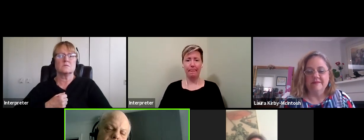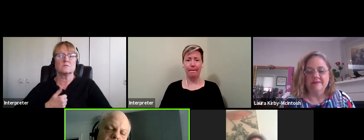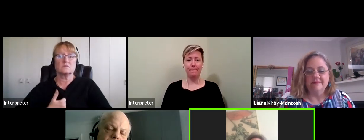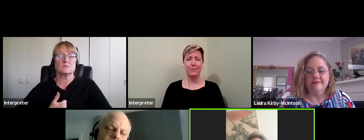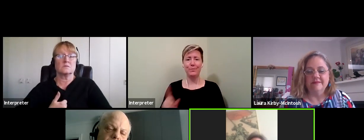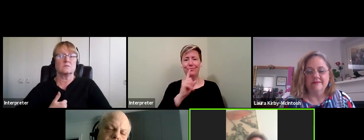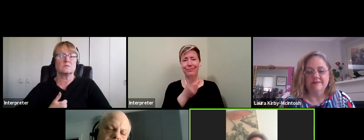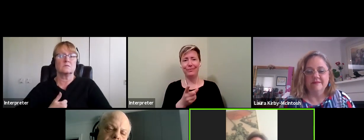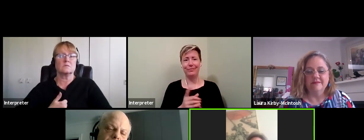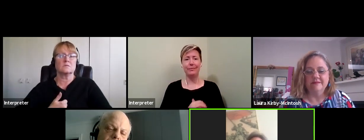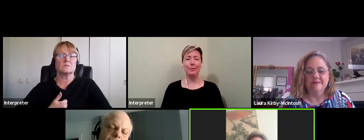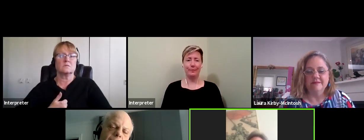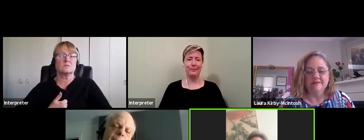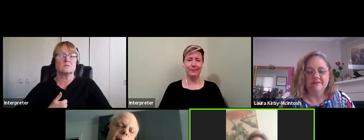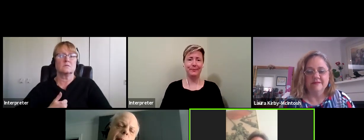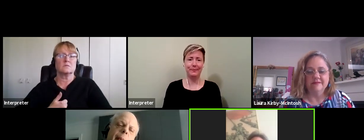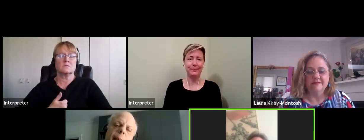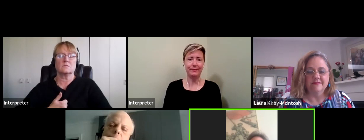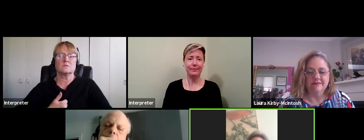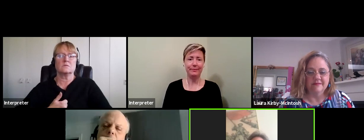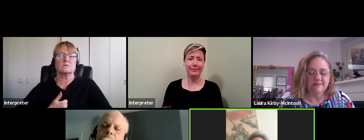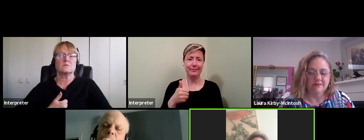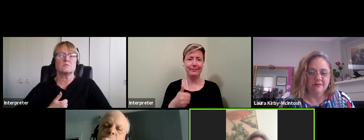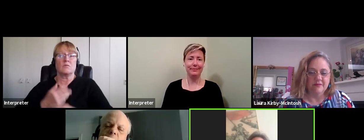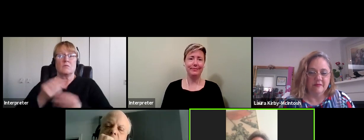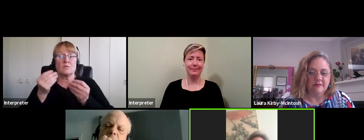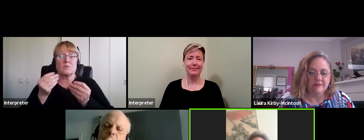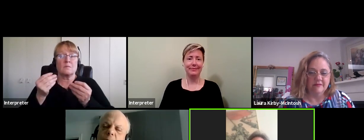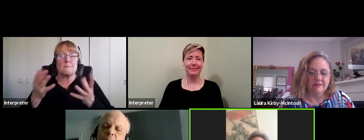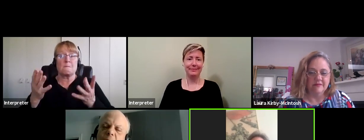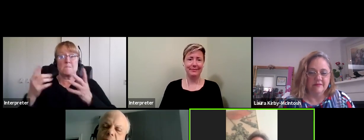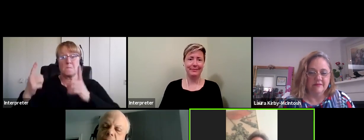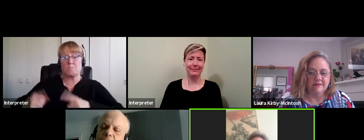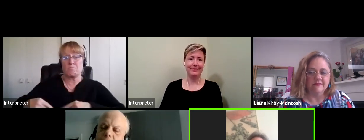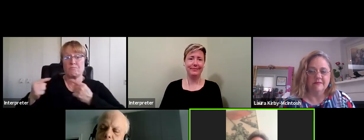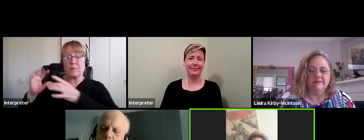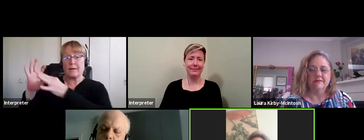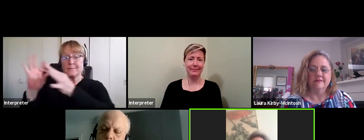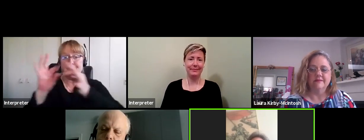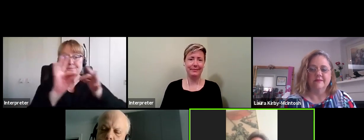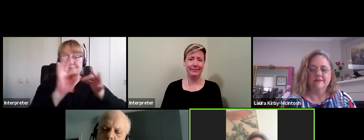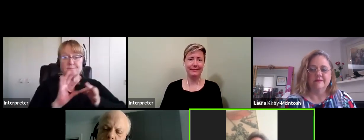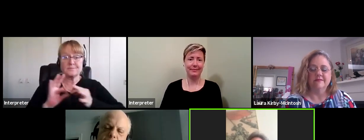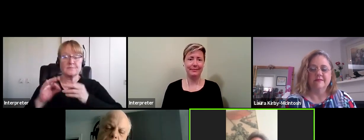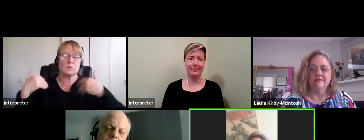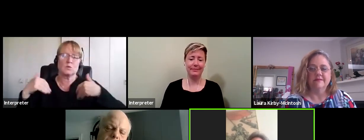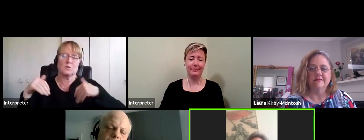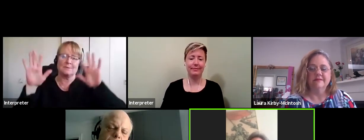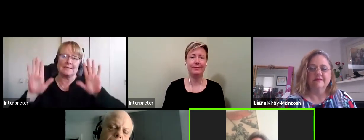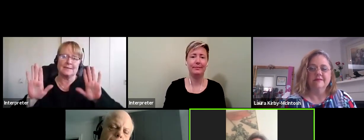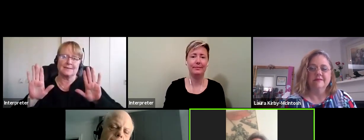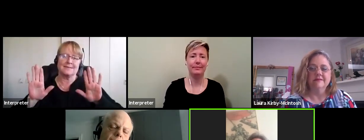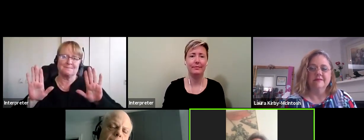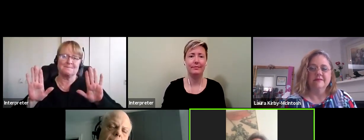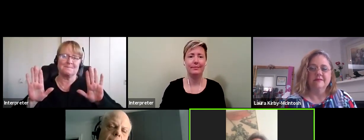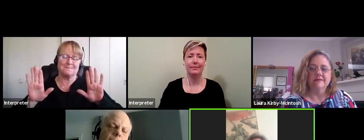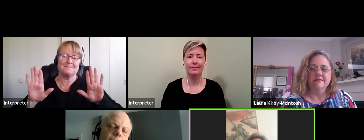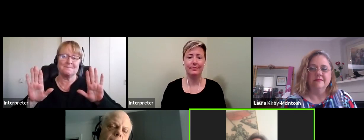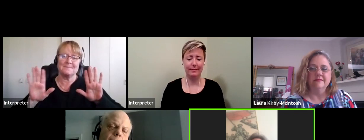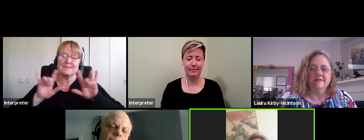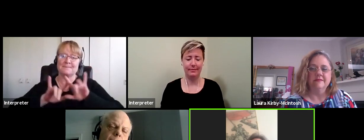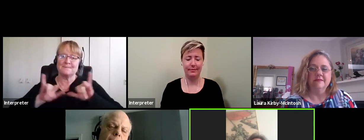Sure. Let me just say everything that people have said so far is amazing, but it also is